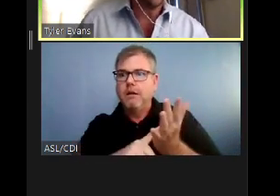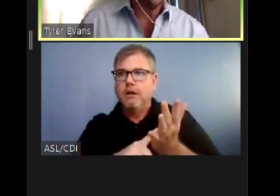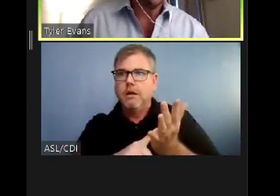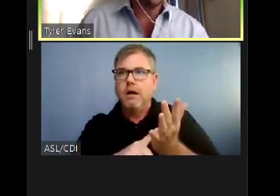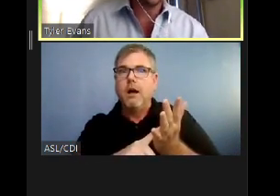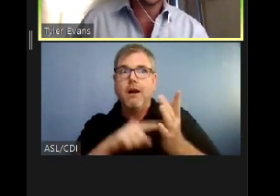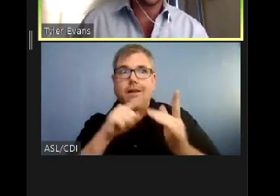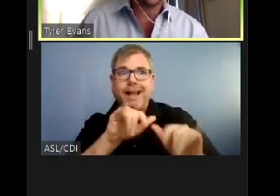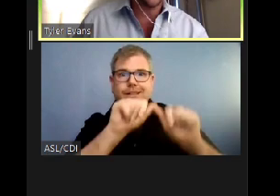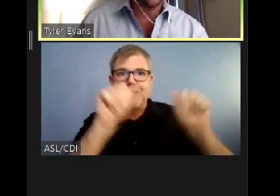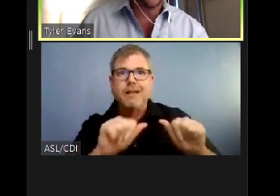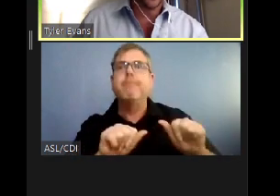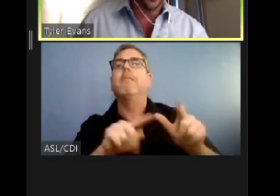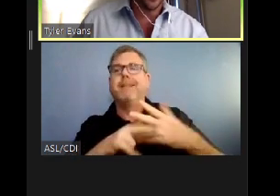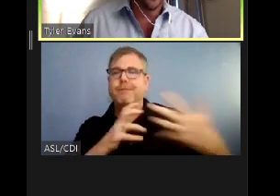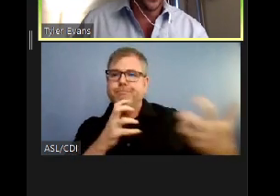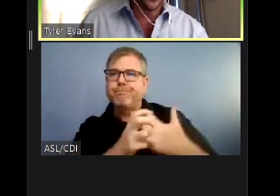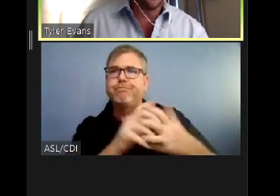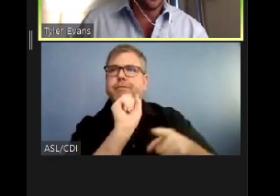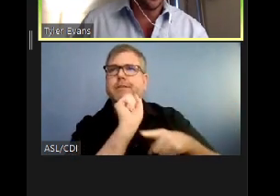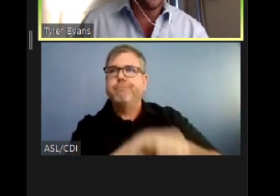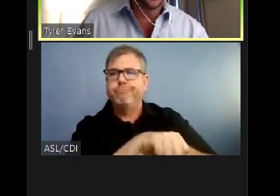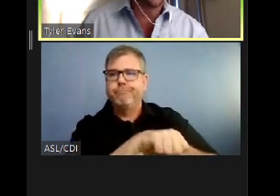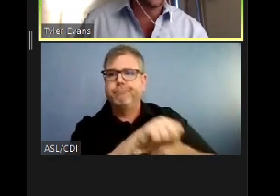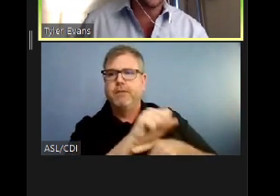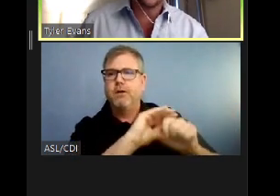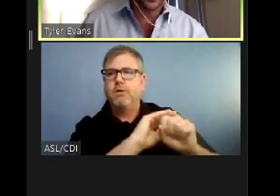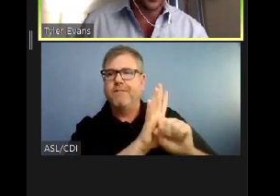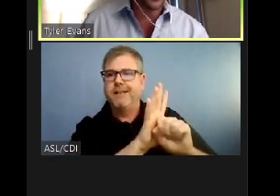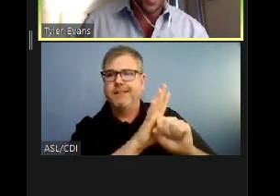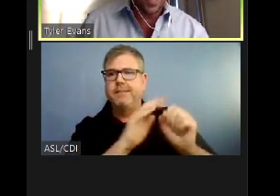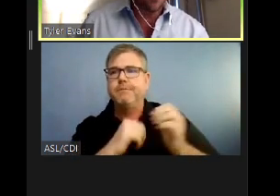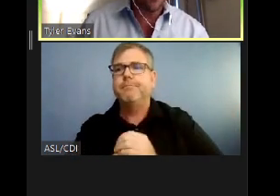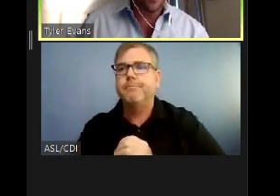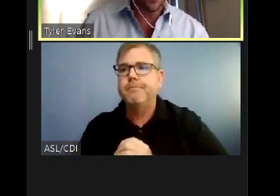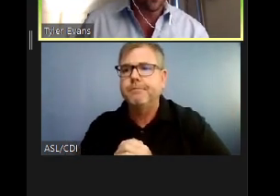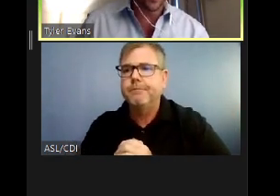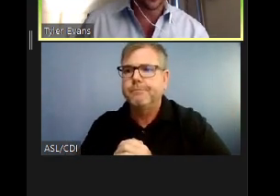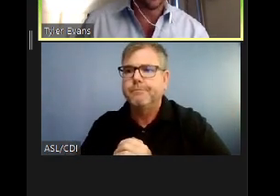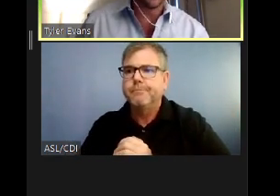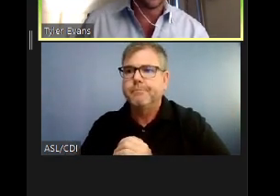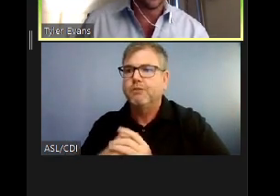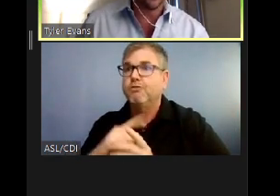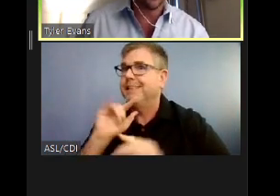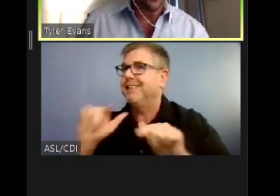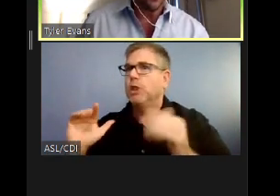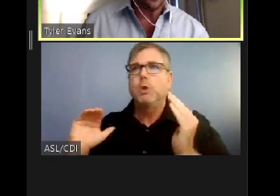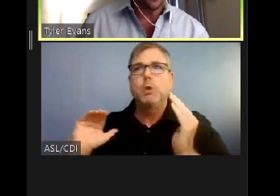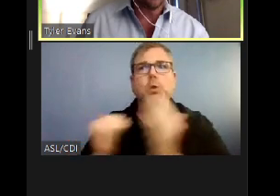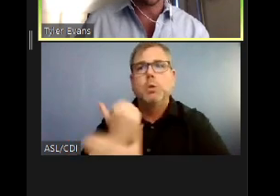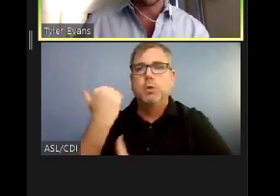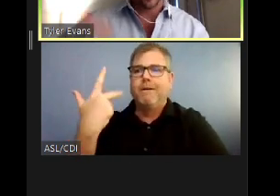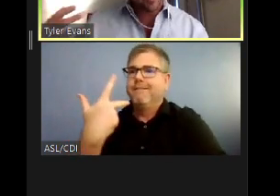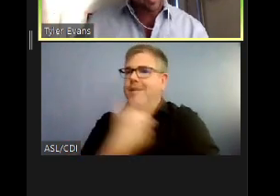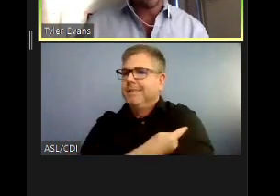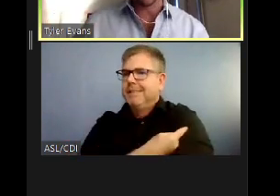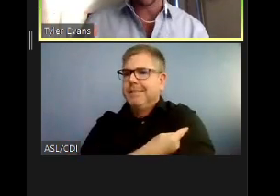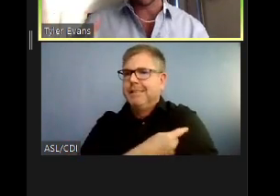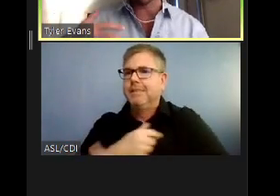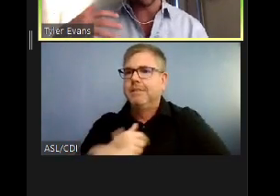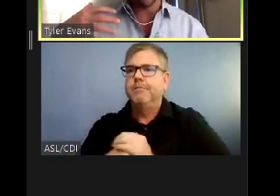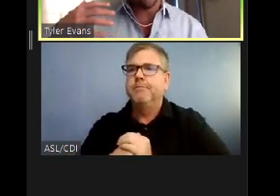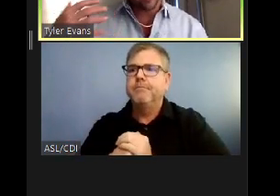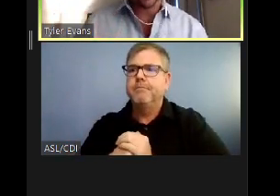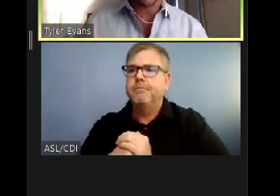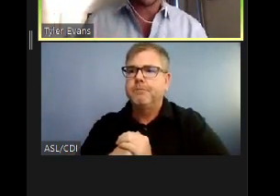So this is really novel stuff, and this is really going to change the game when it comes to what we describe as the global